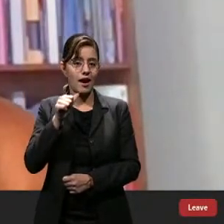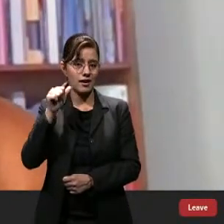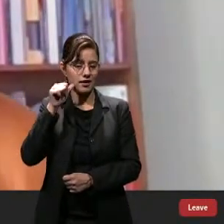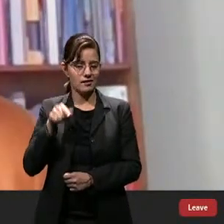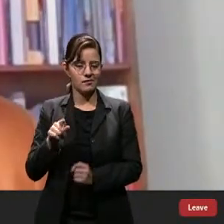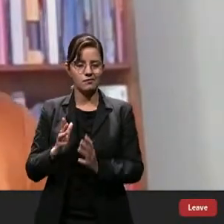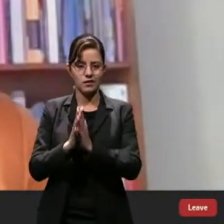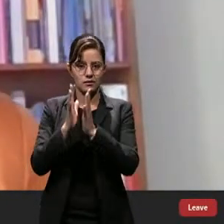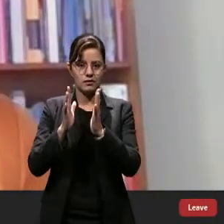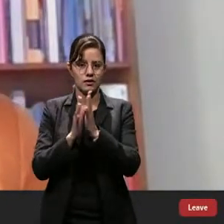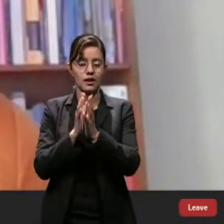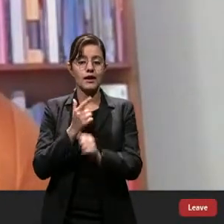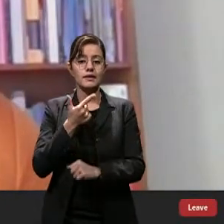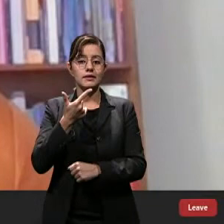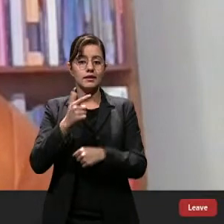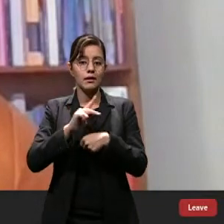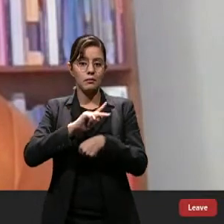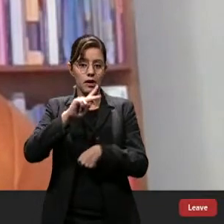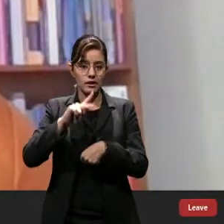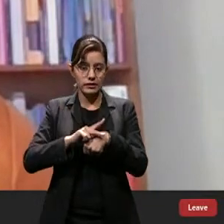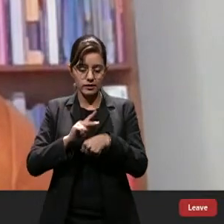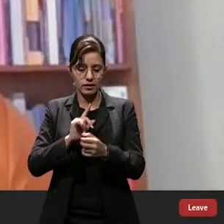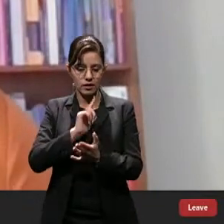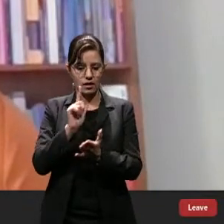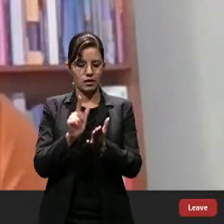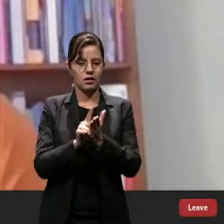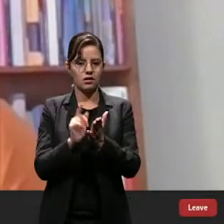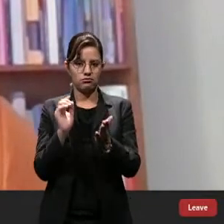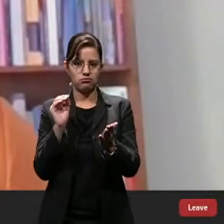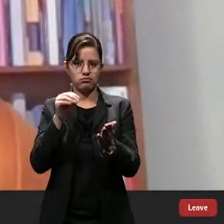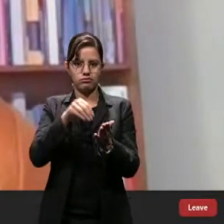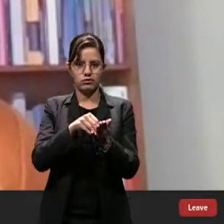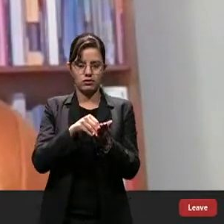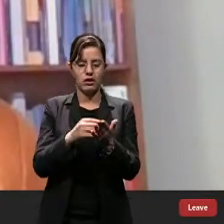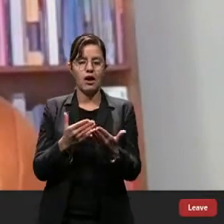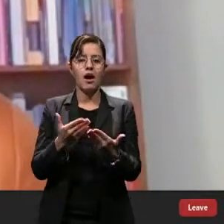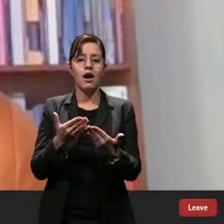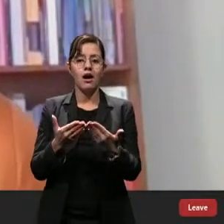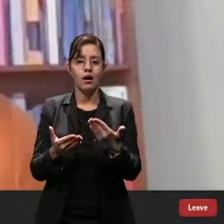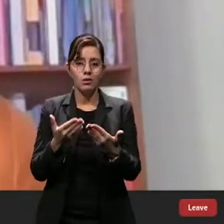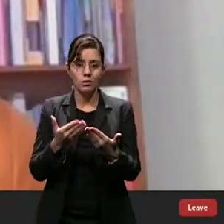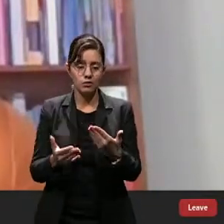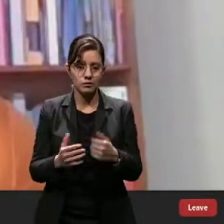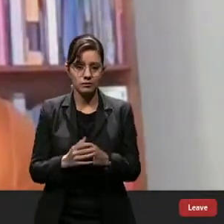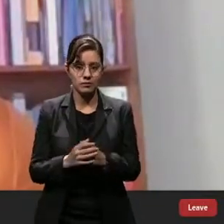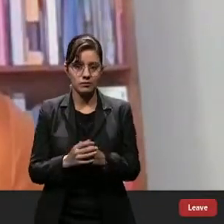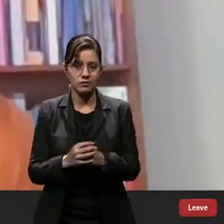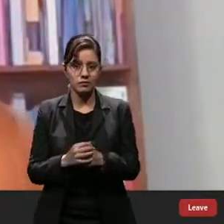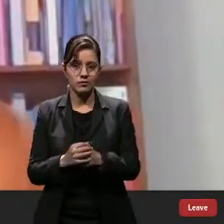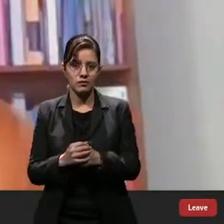countries, after the application of this parity policy,